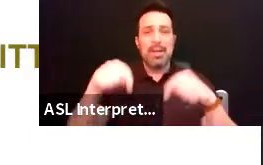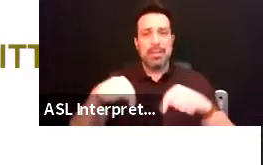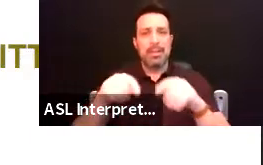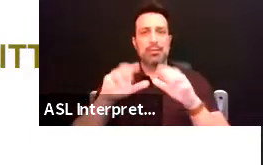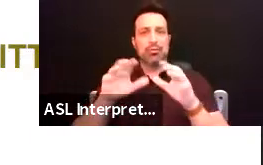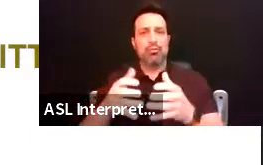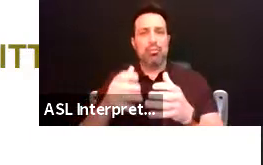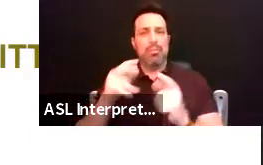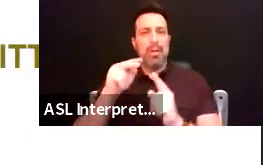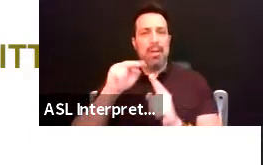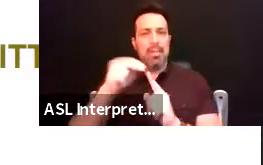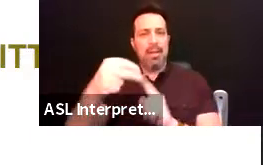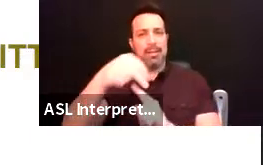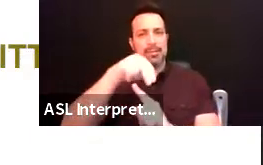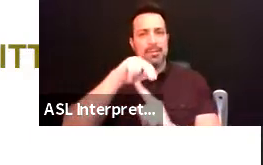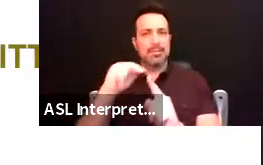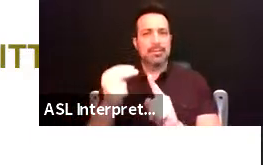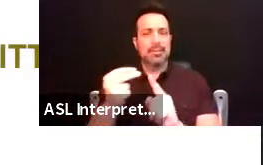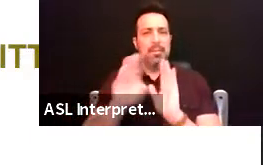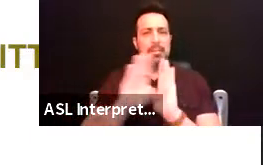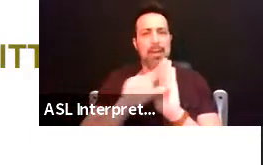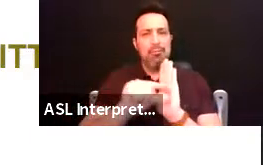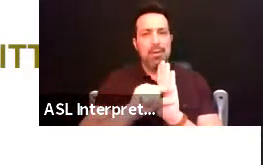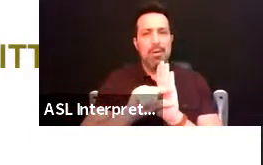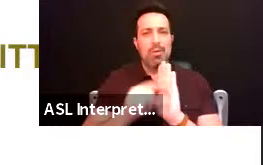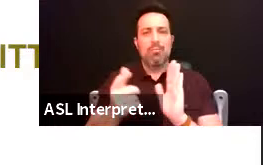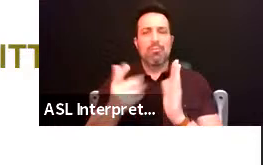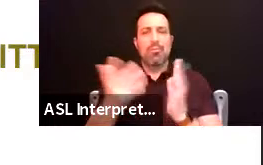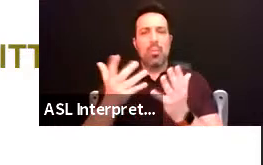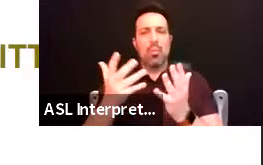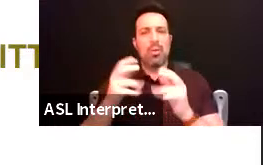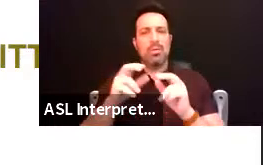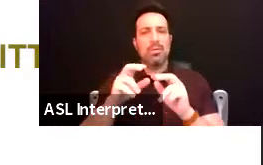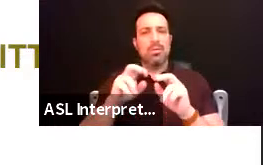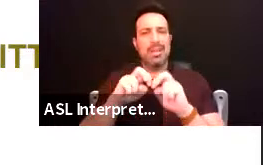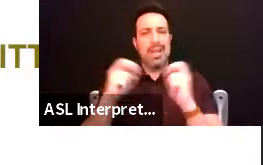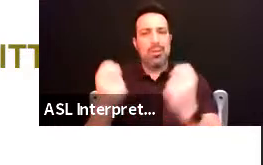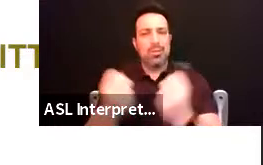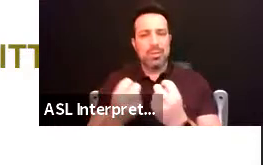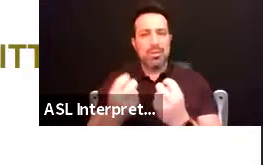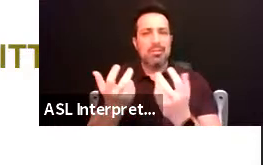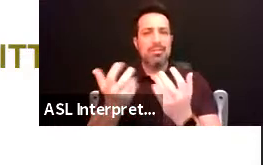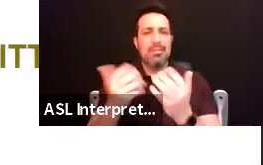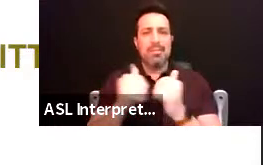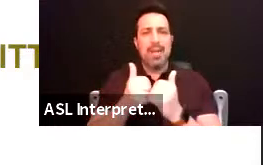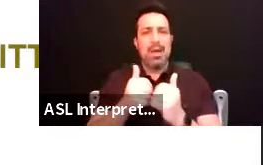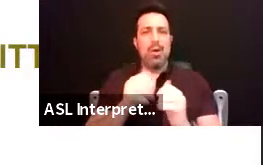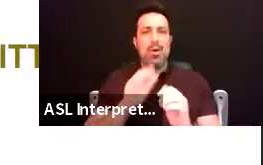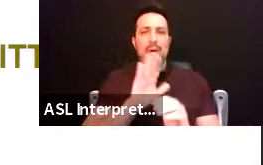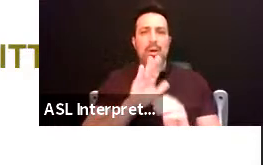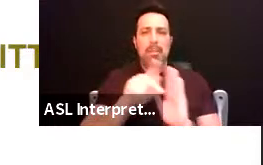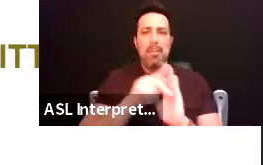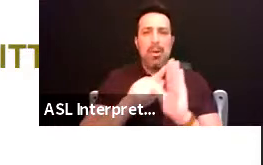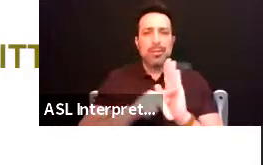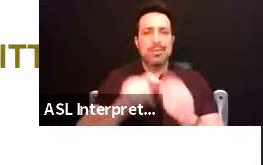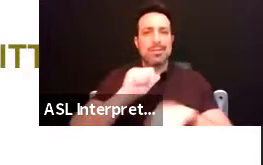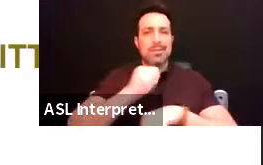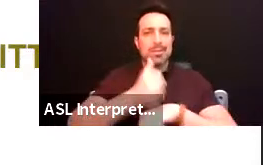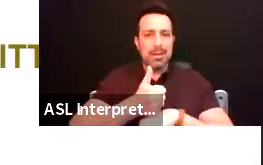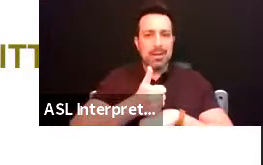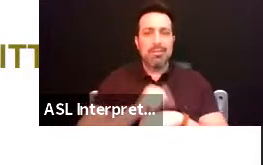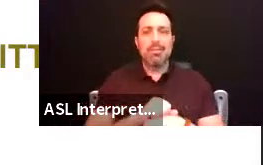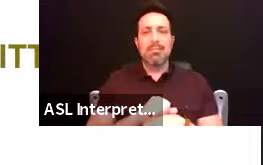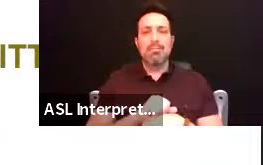and a background of what the council, how their policies are set, and